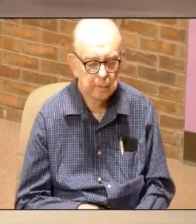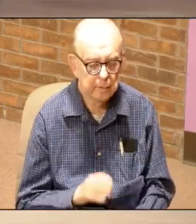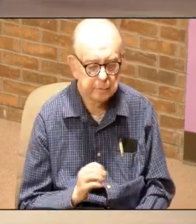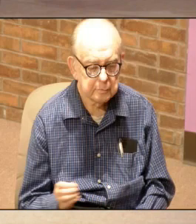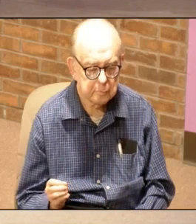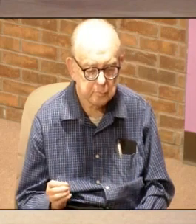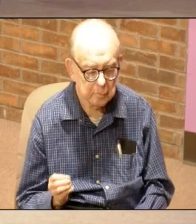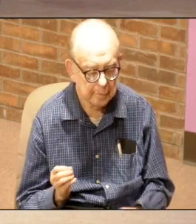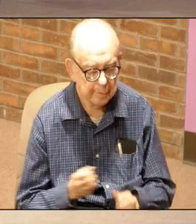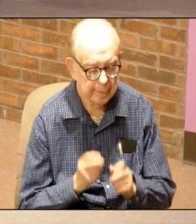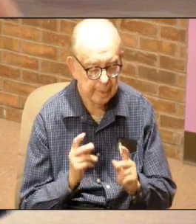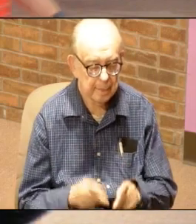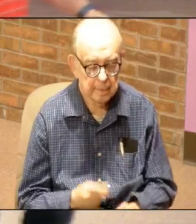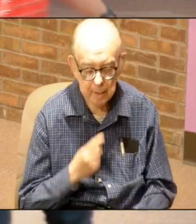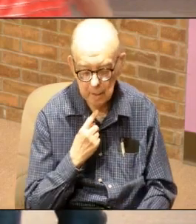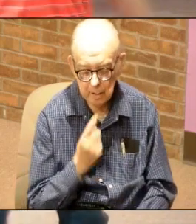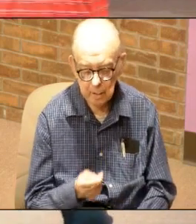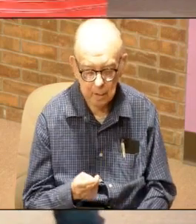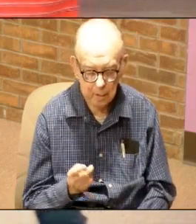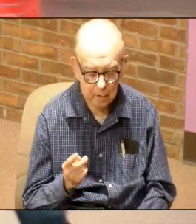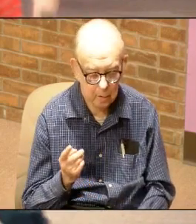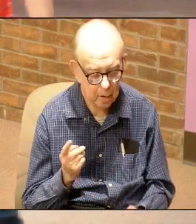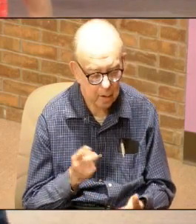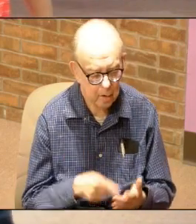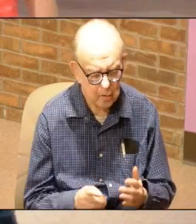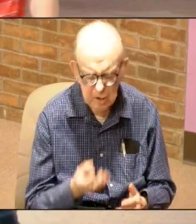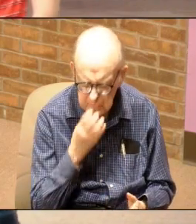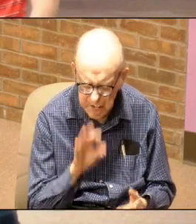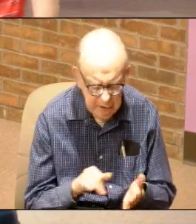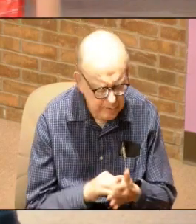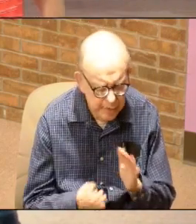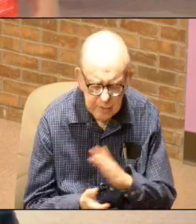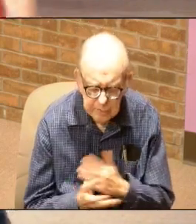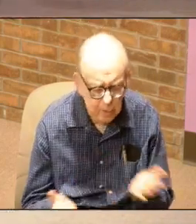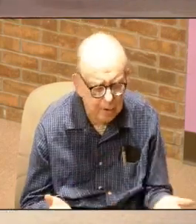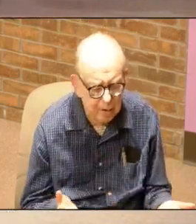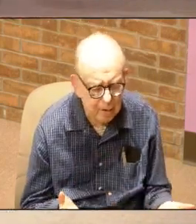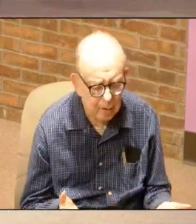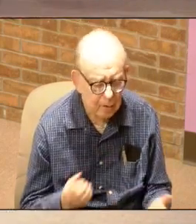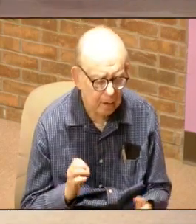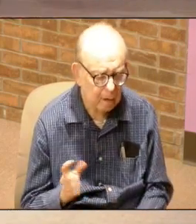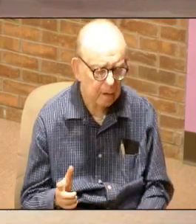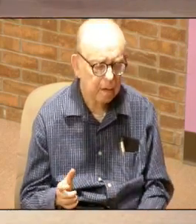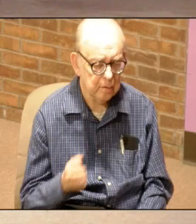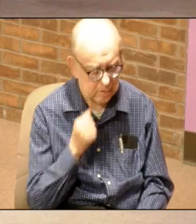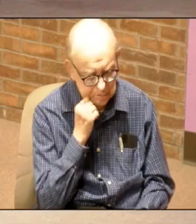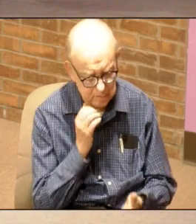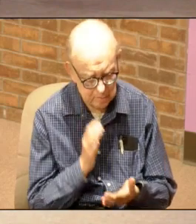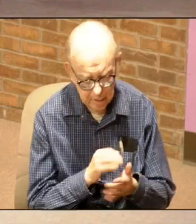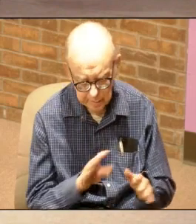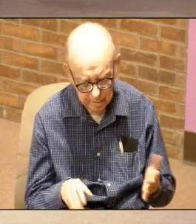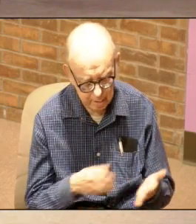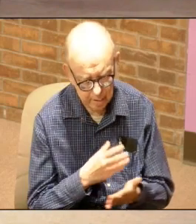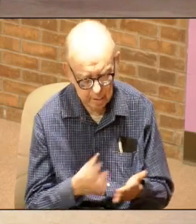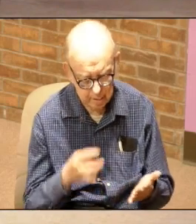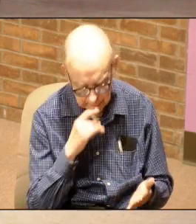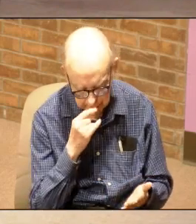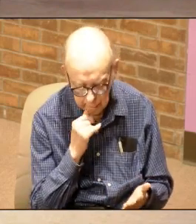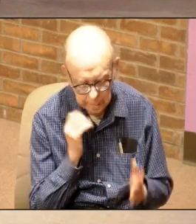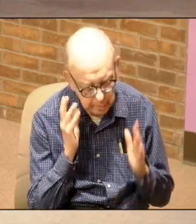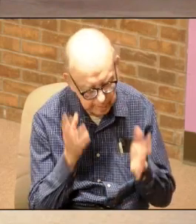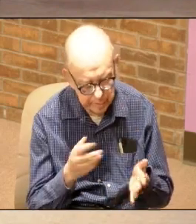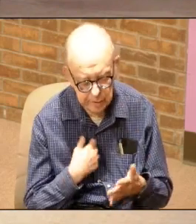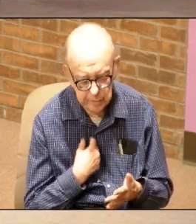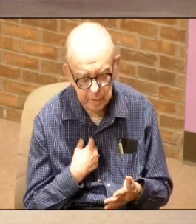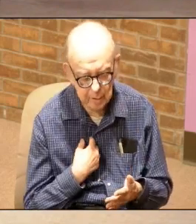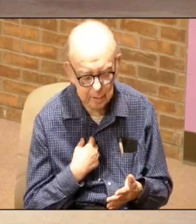And everybody says, what are you so mad about this morning? Well, my wife didn't do this, my kids wouldn't listen